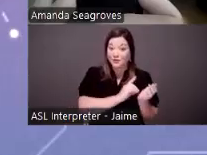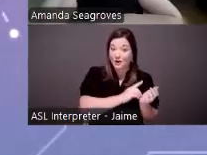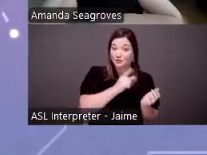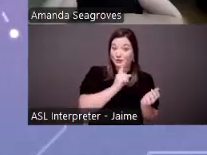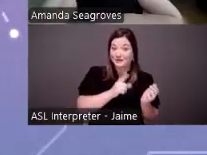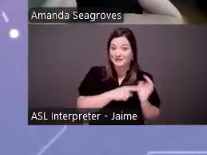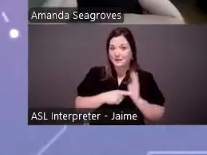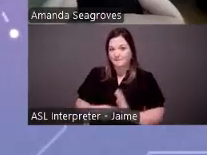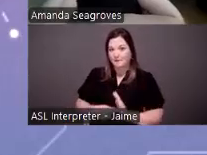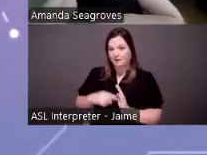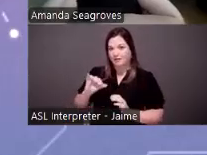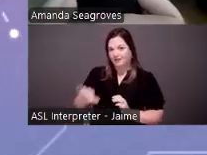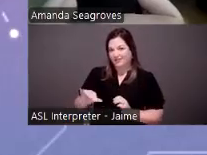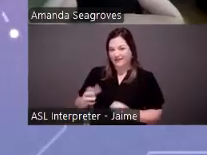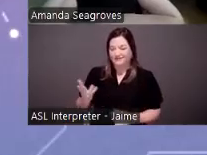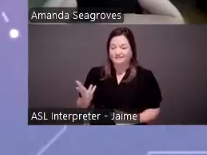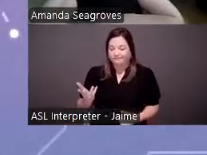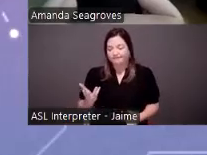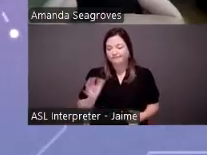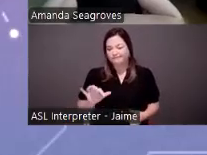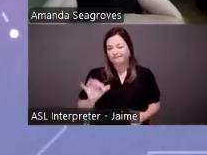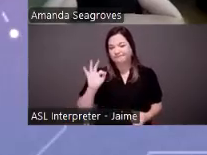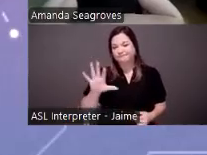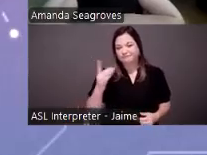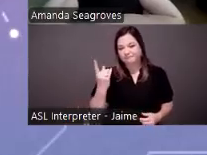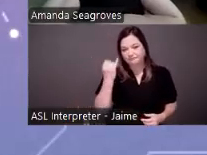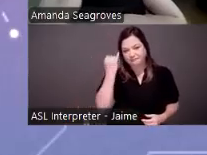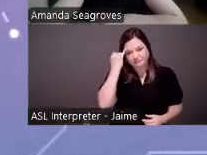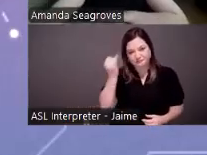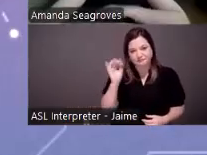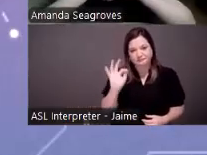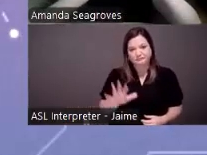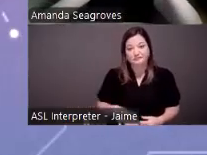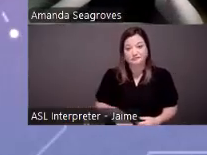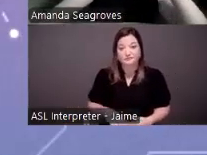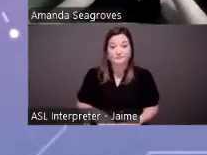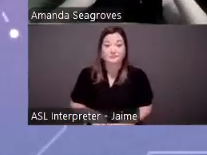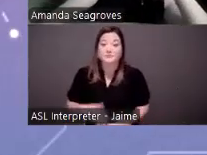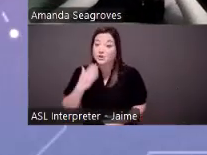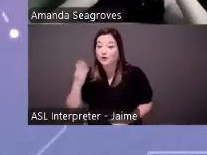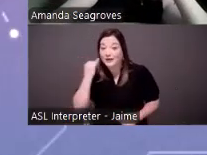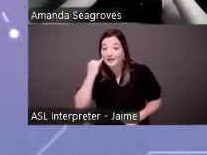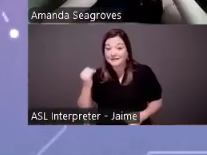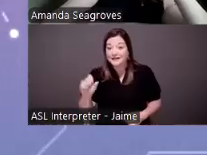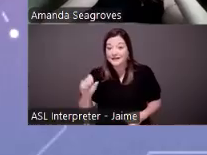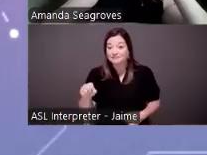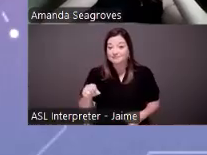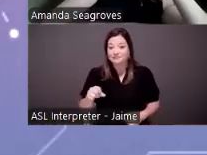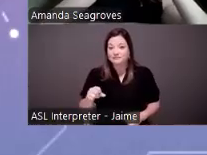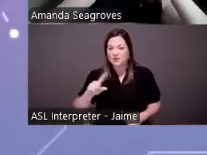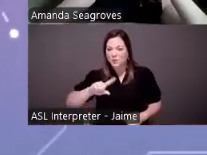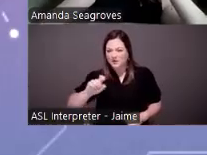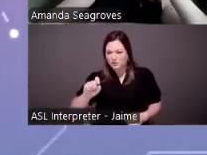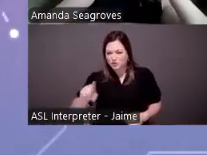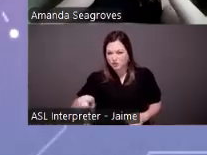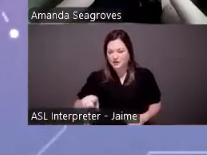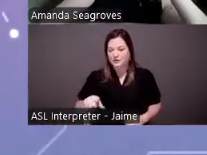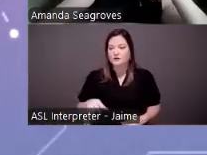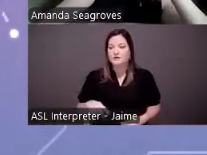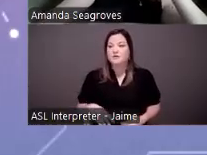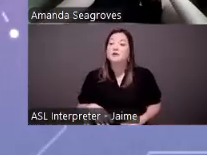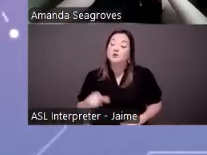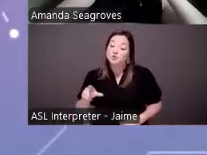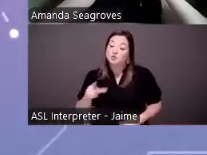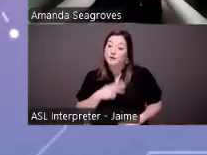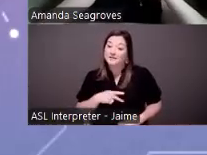as well. So I think that's just one idea that I sort of had. That's a great idea. I had a question. Does that, as a patient, does it